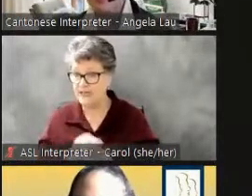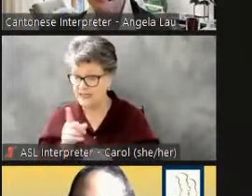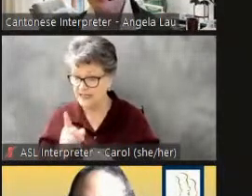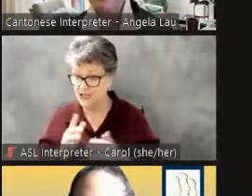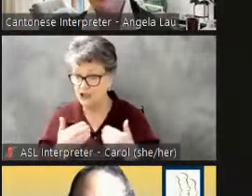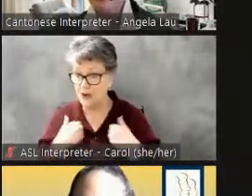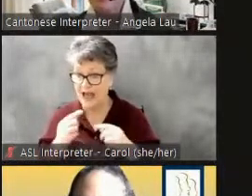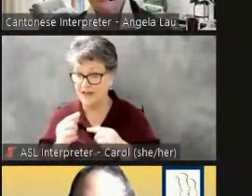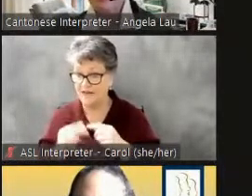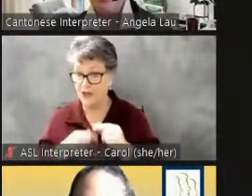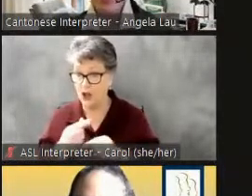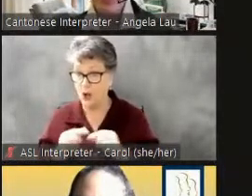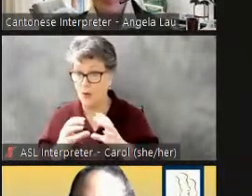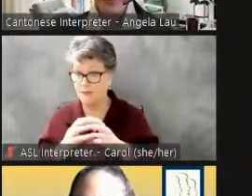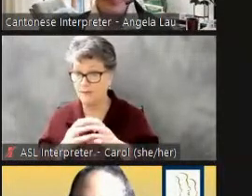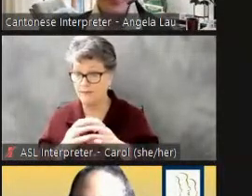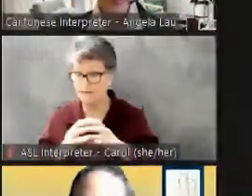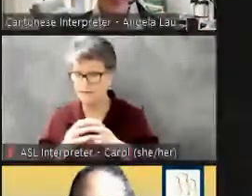the globe on English?